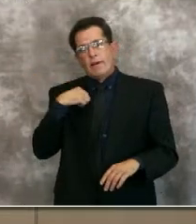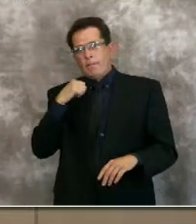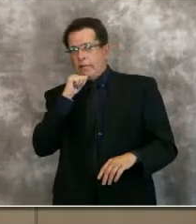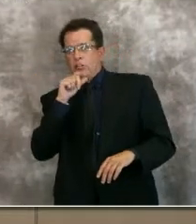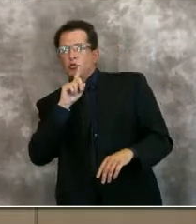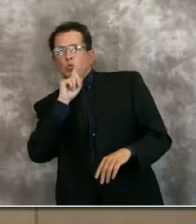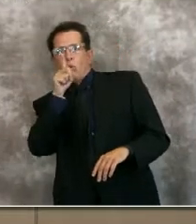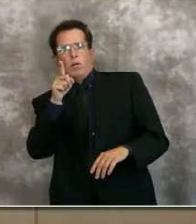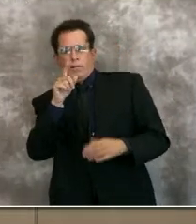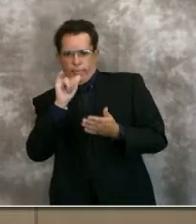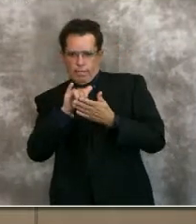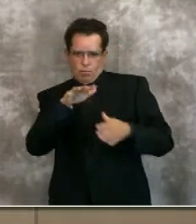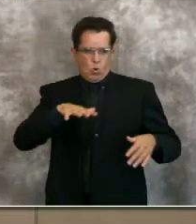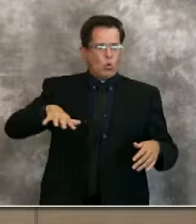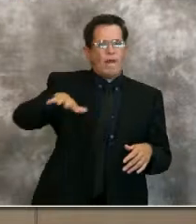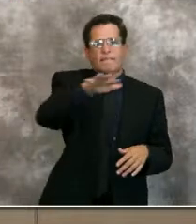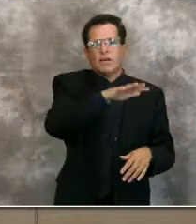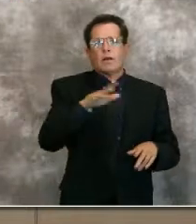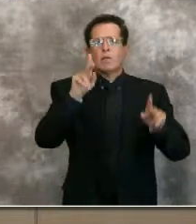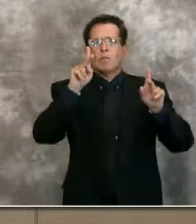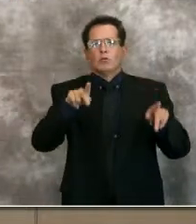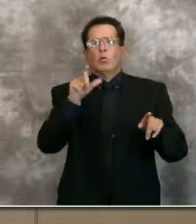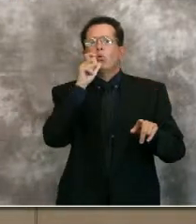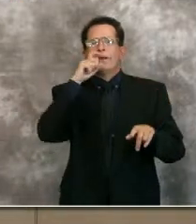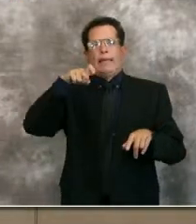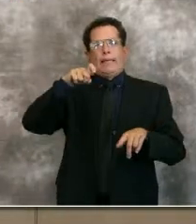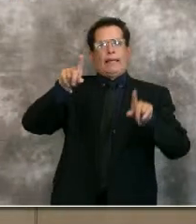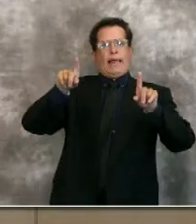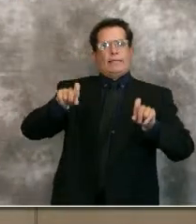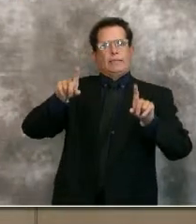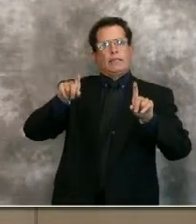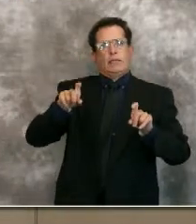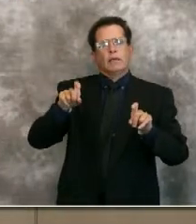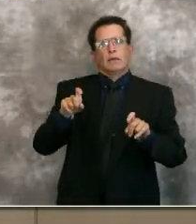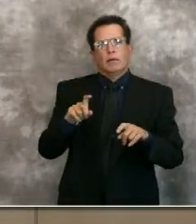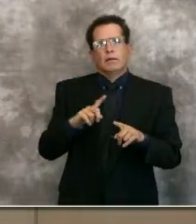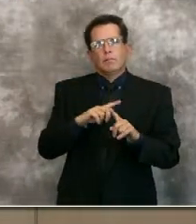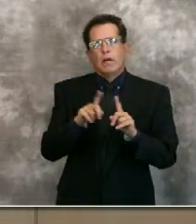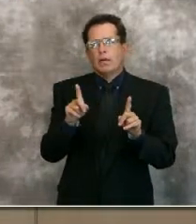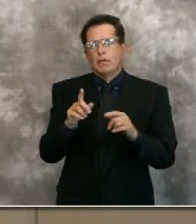that are requesting